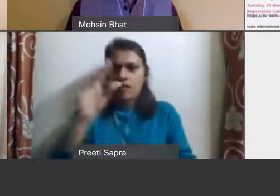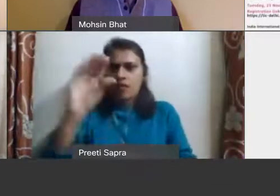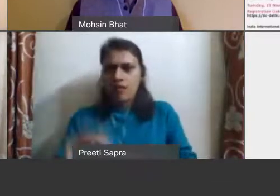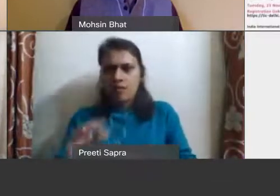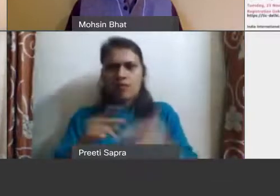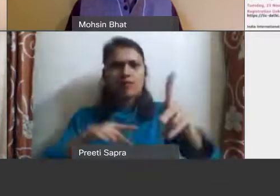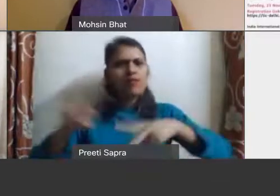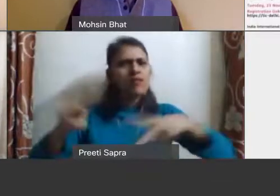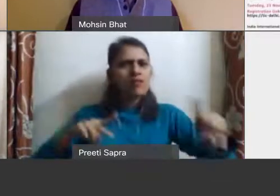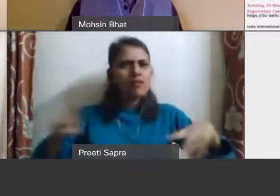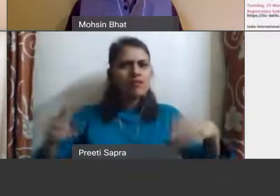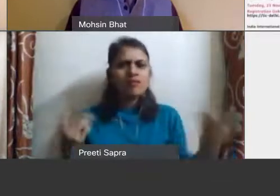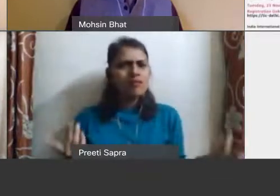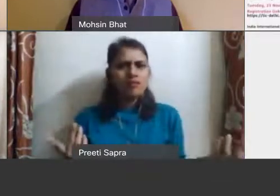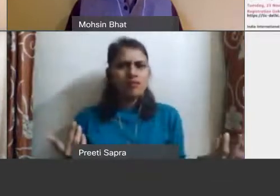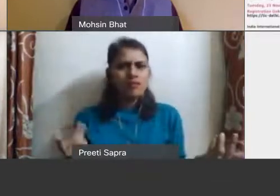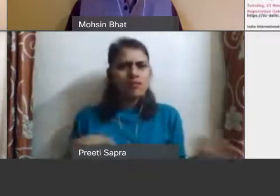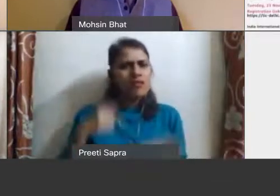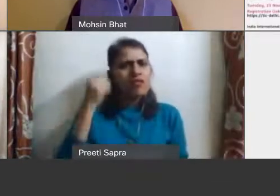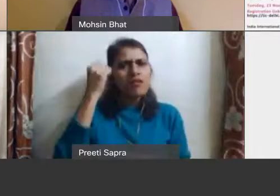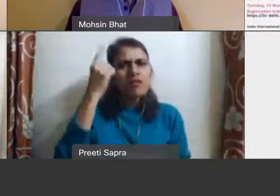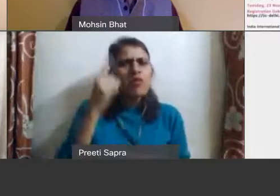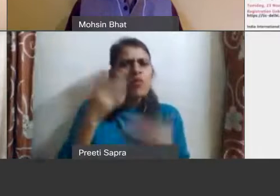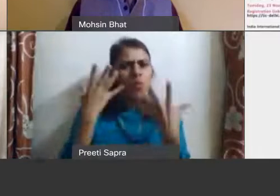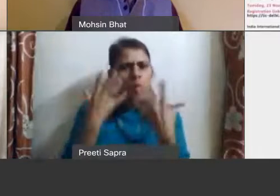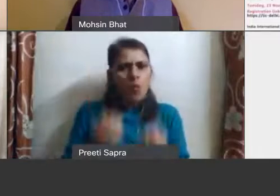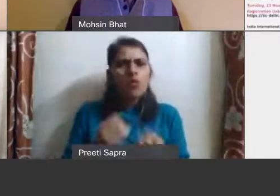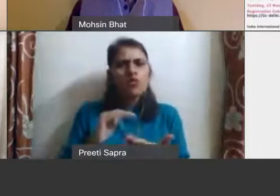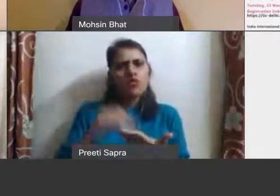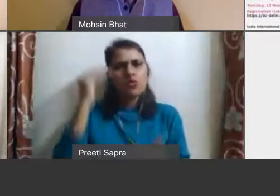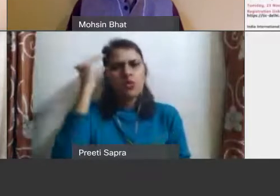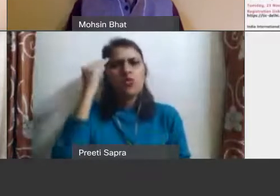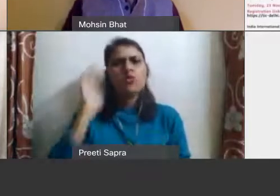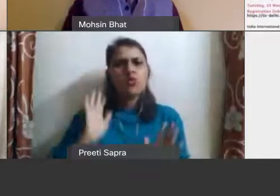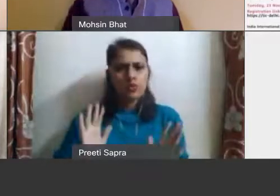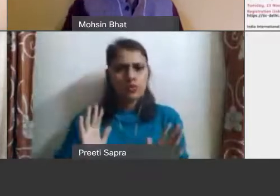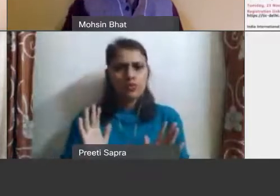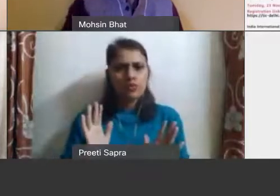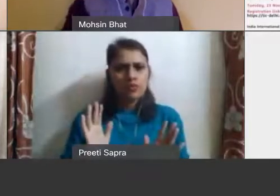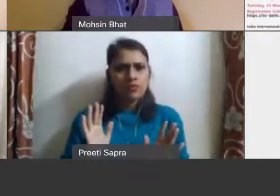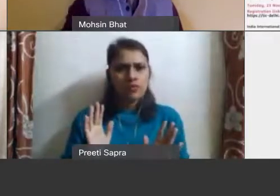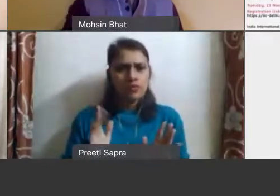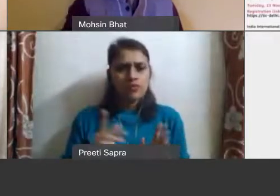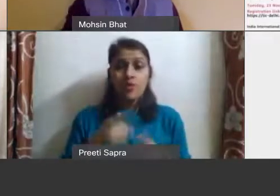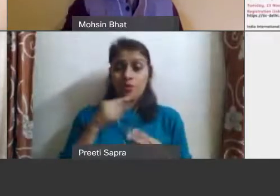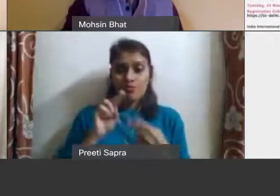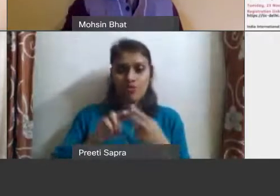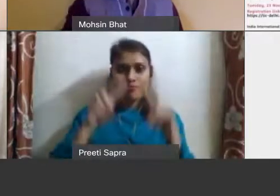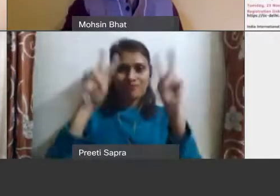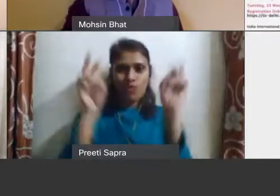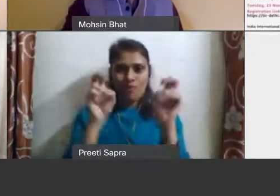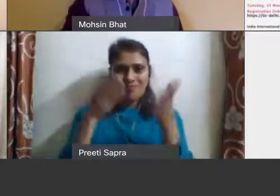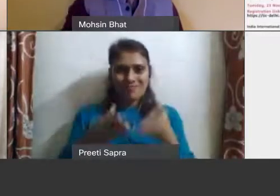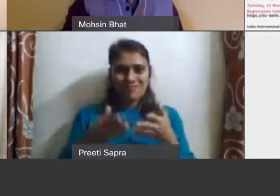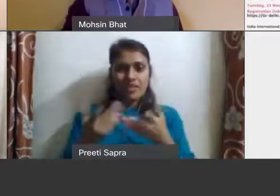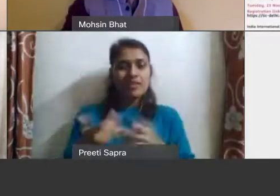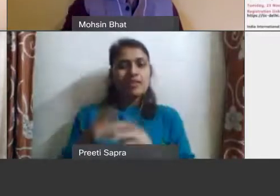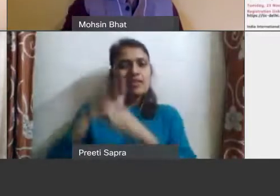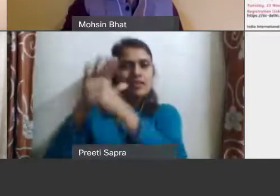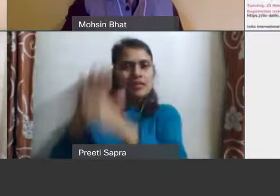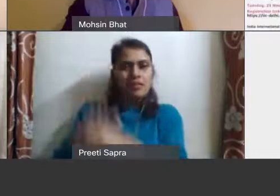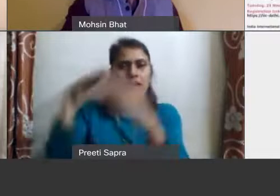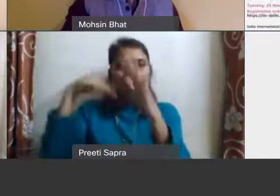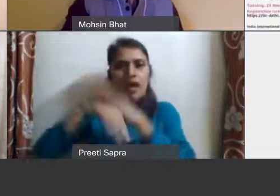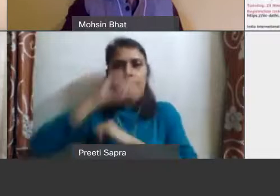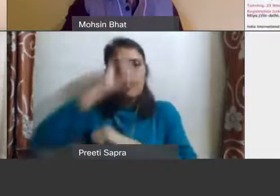to give us a little context about what exactly is at stake when we're talking about discrimination on the question of citizenship.